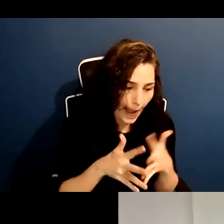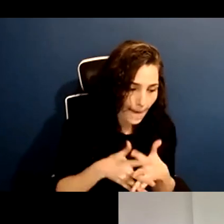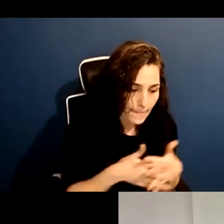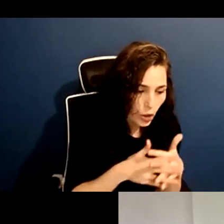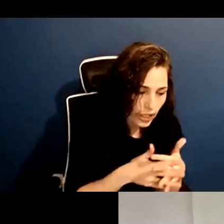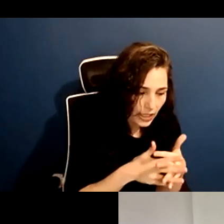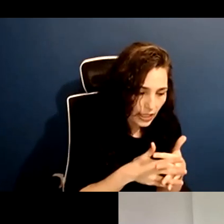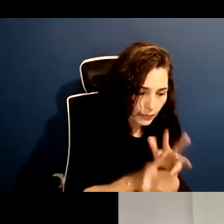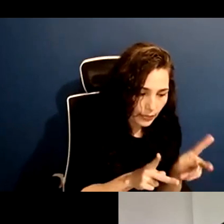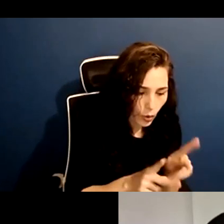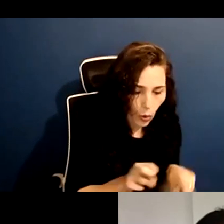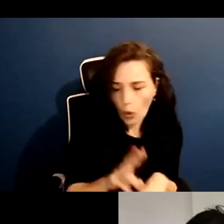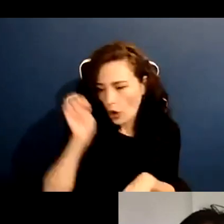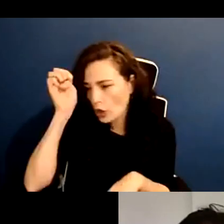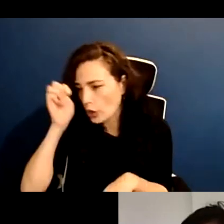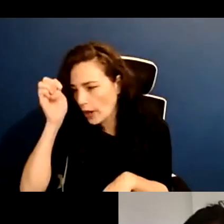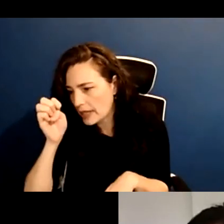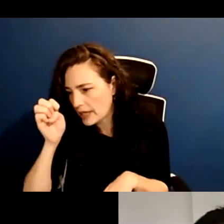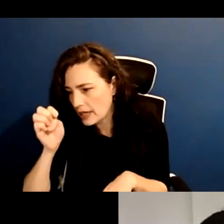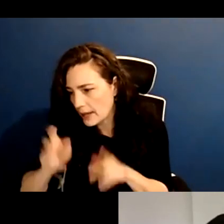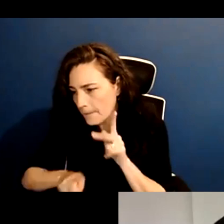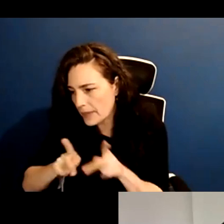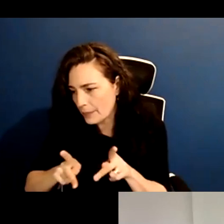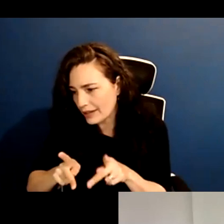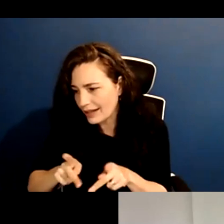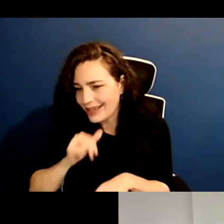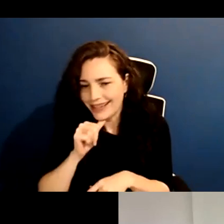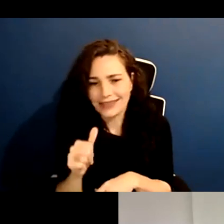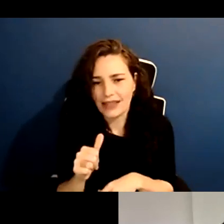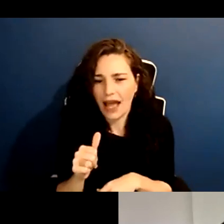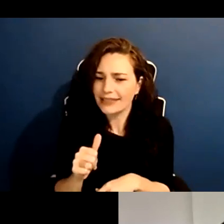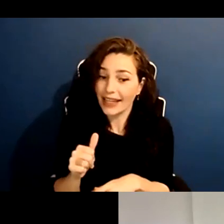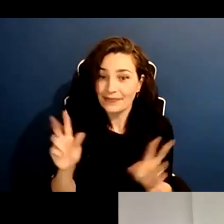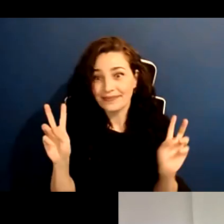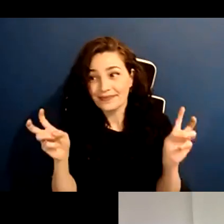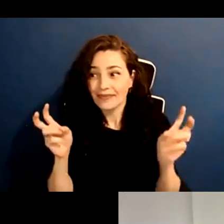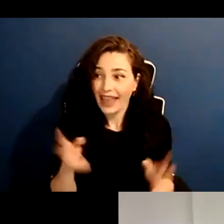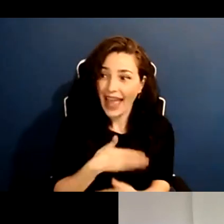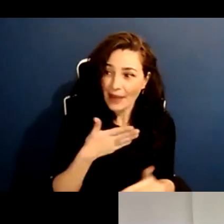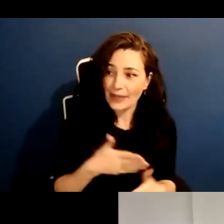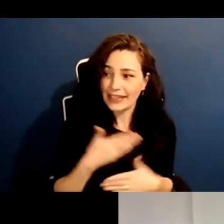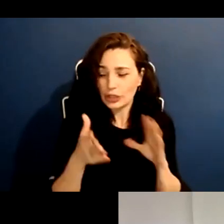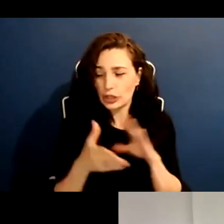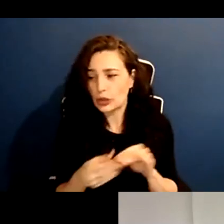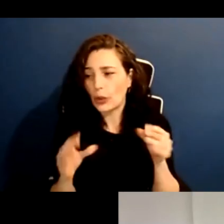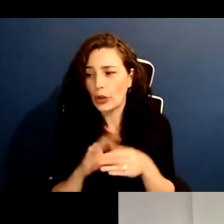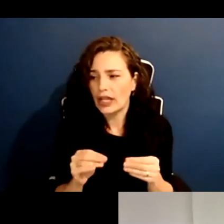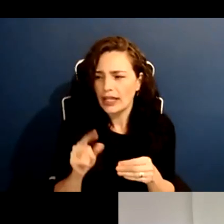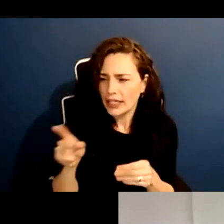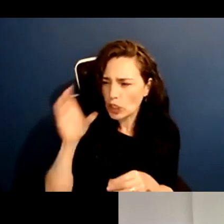particularly happy story. It's looking for accountability, and it's, you know, political, and it's this and that,